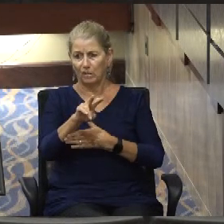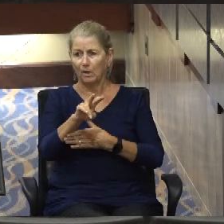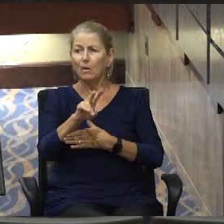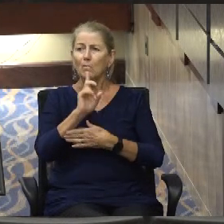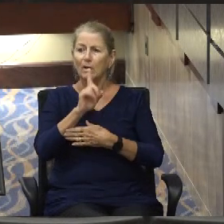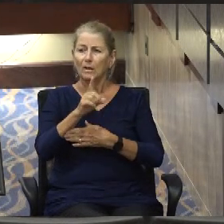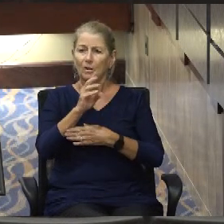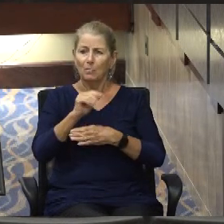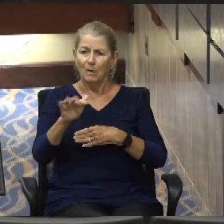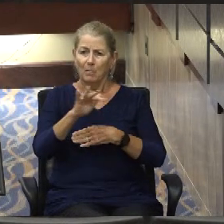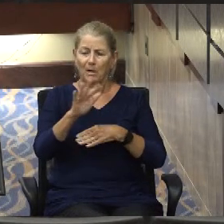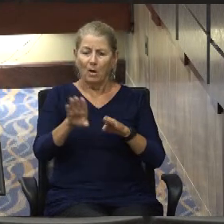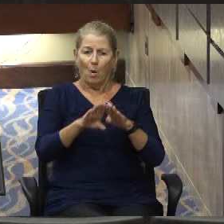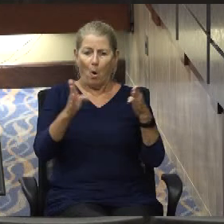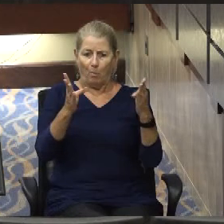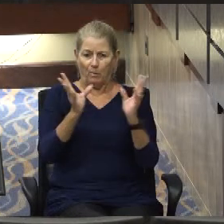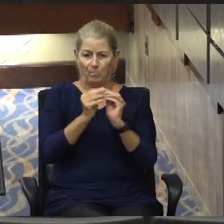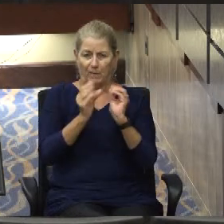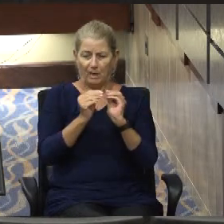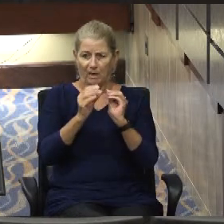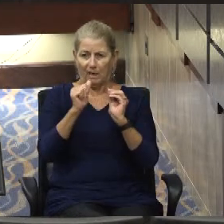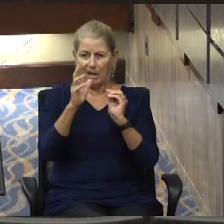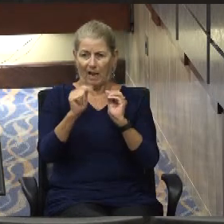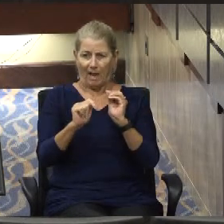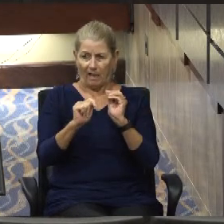Texas Open Meetings Act, Section